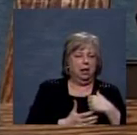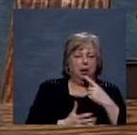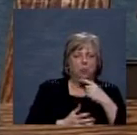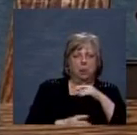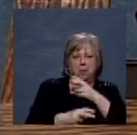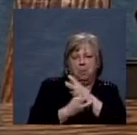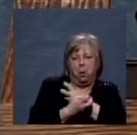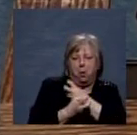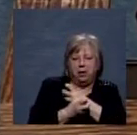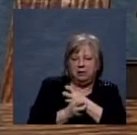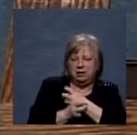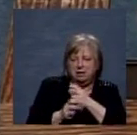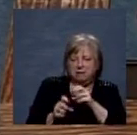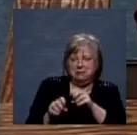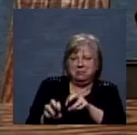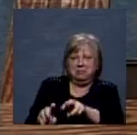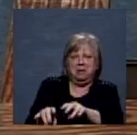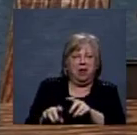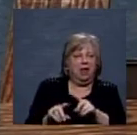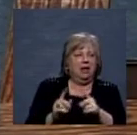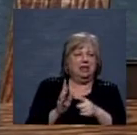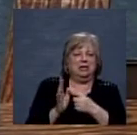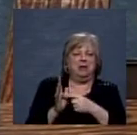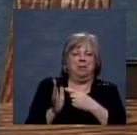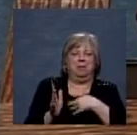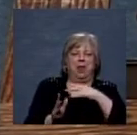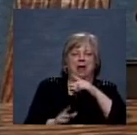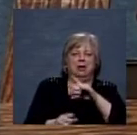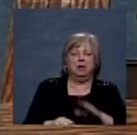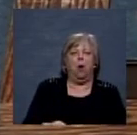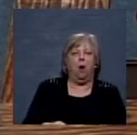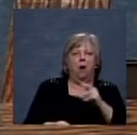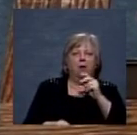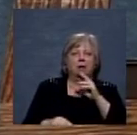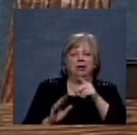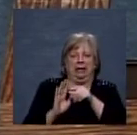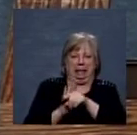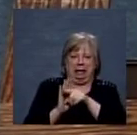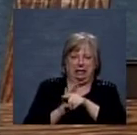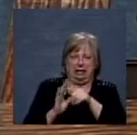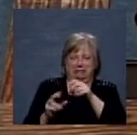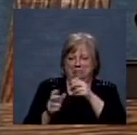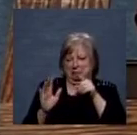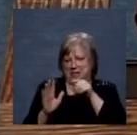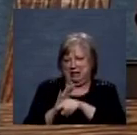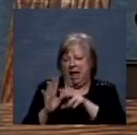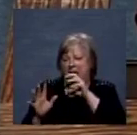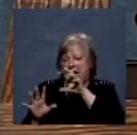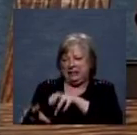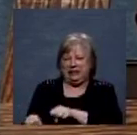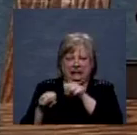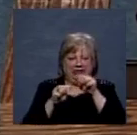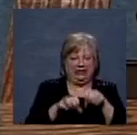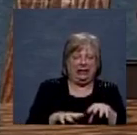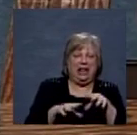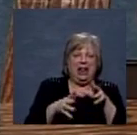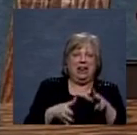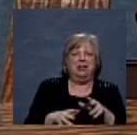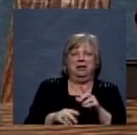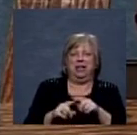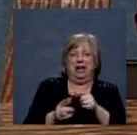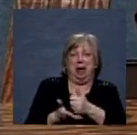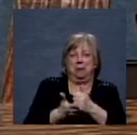dog, he kills them sometime, lay them on step for me because he know that we're having problems with them. So he helps us out the best he can. But